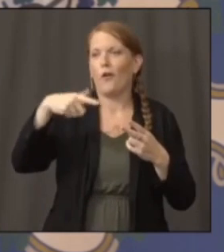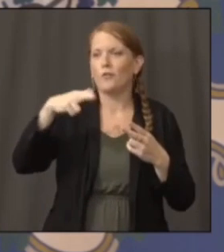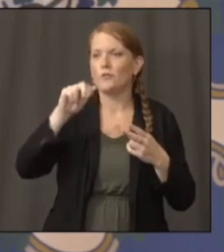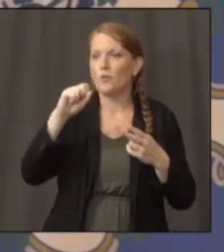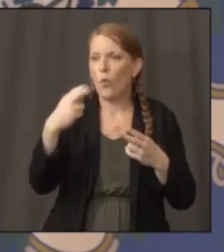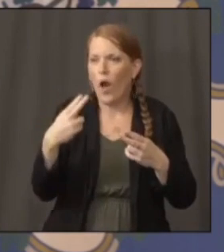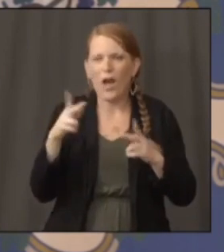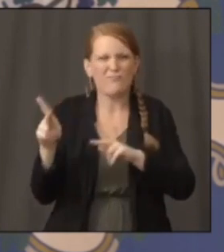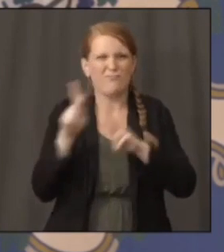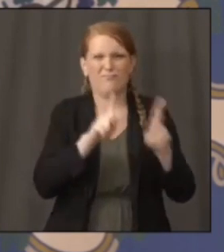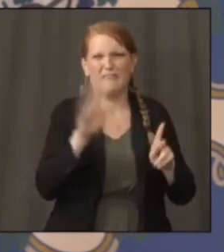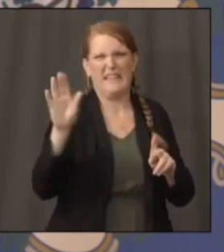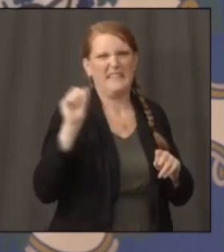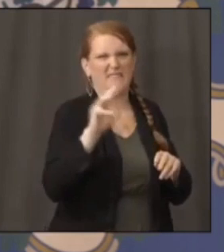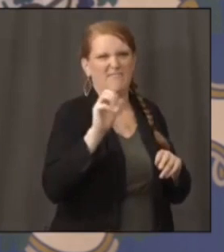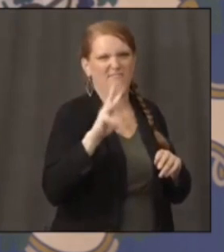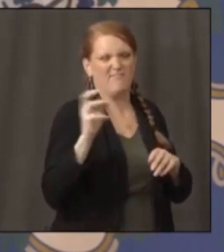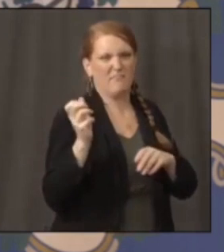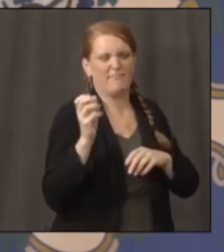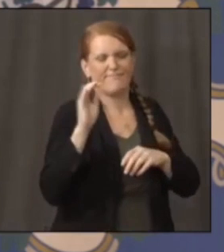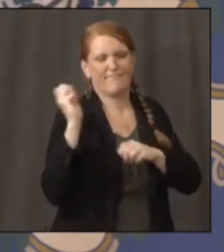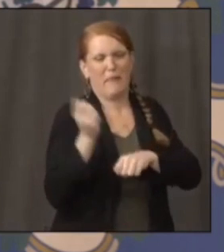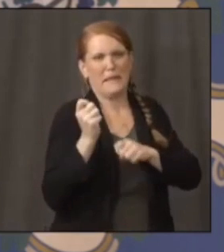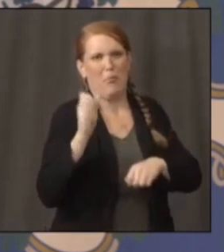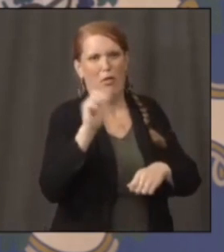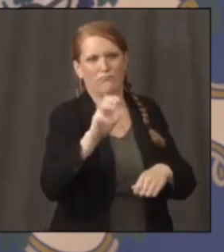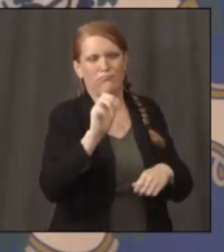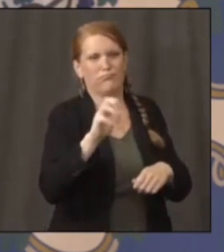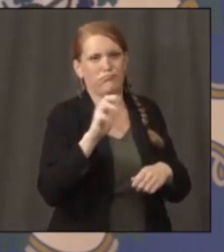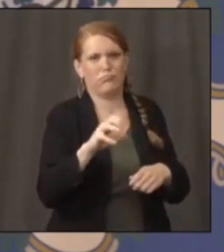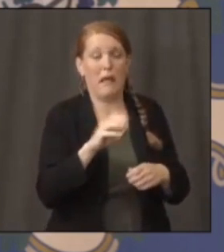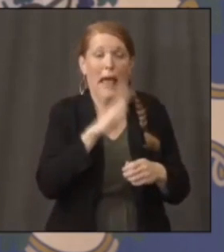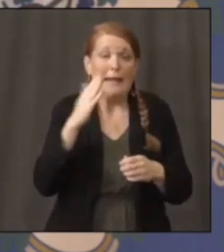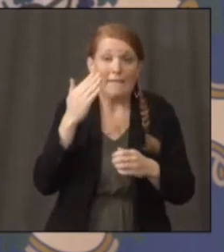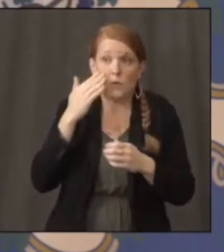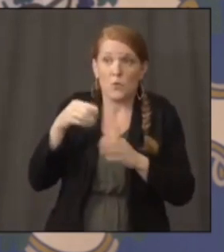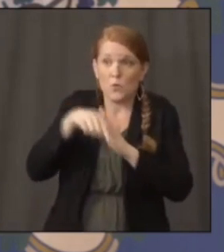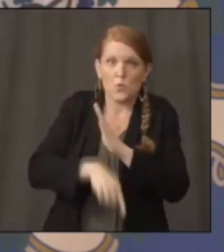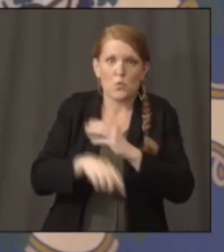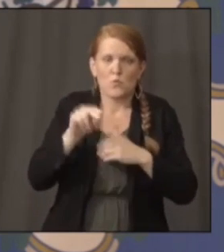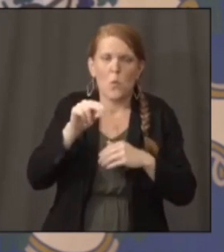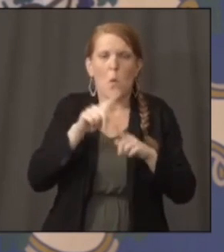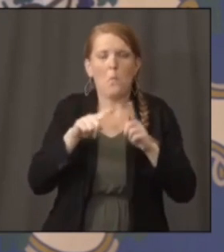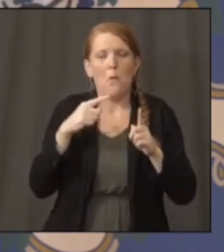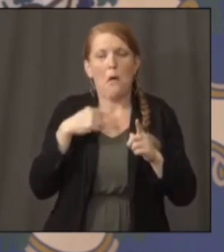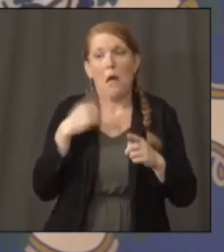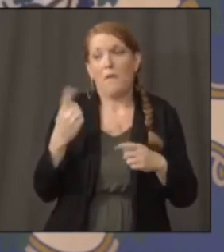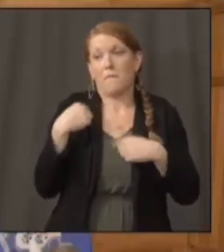I can't say I knew him well, but I was always proud to say I met him.